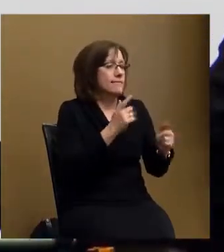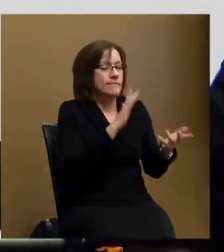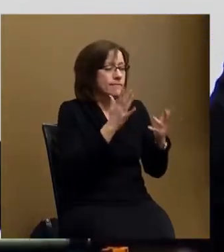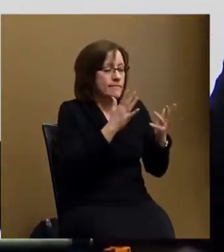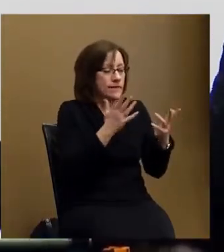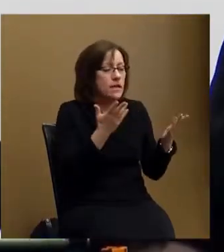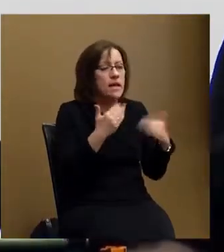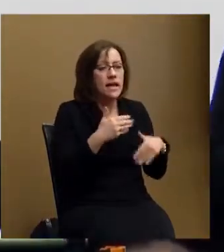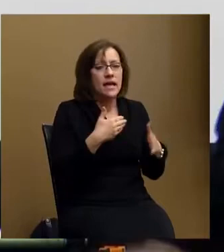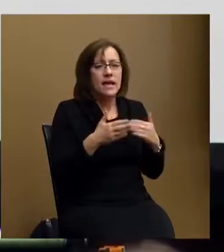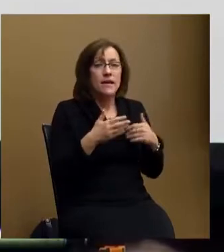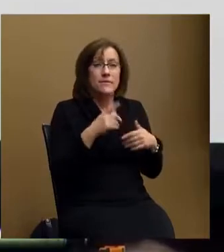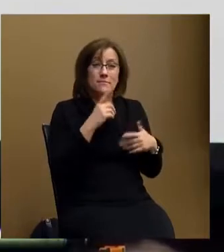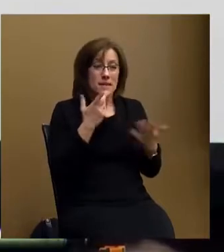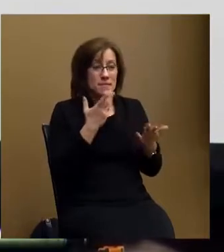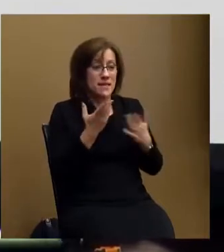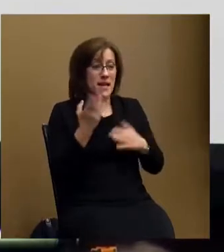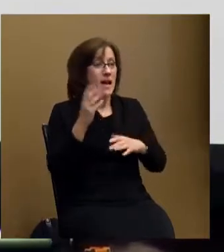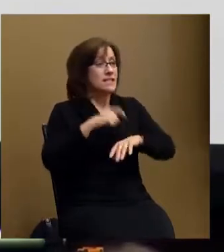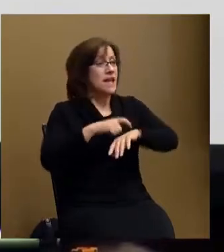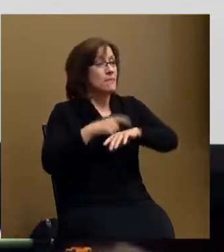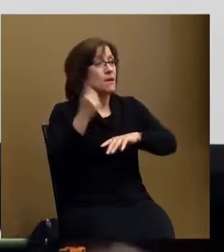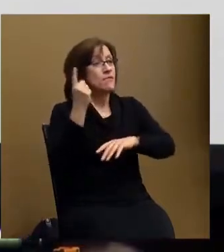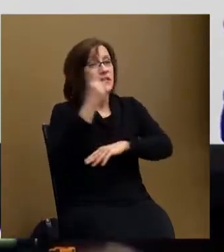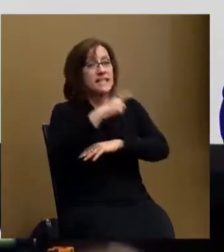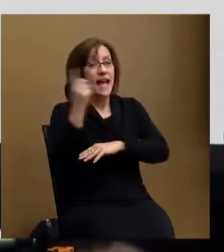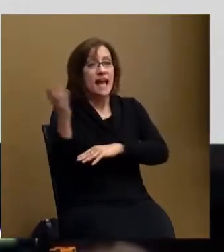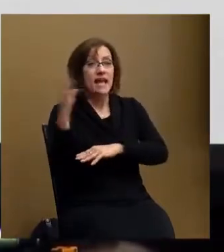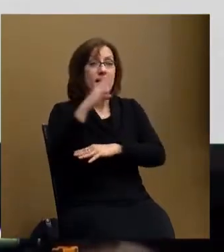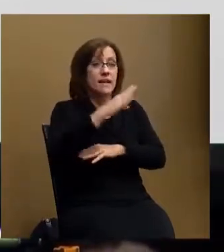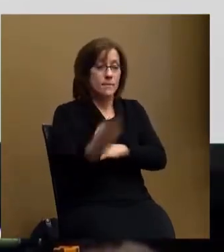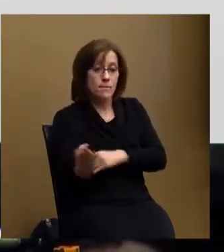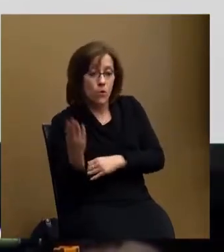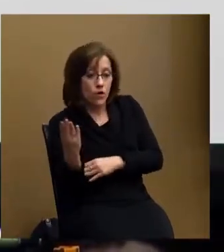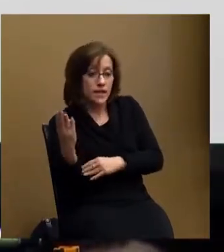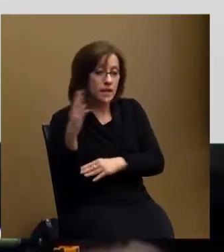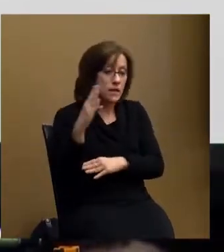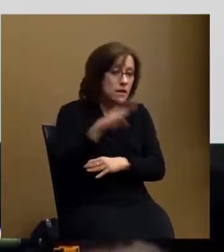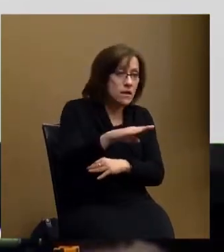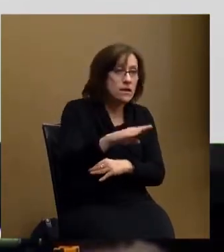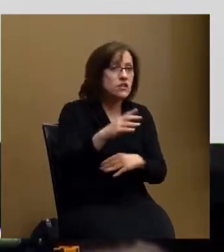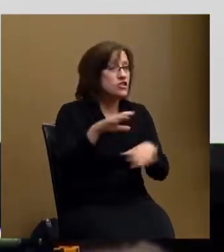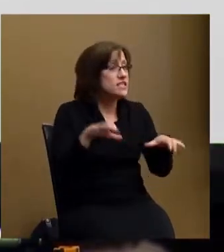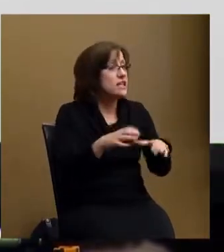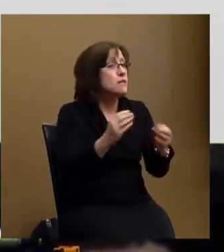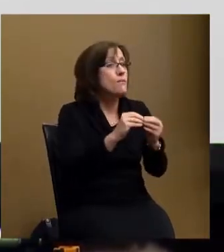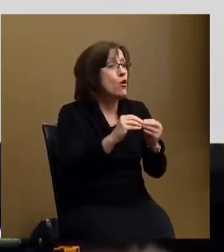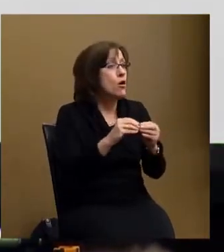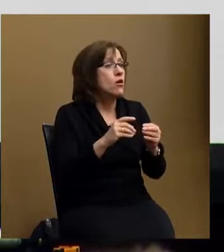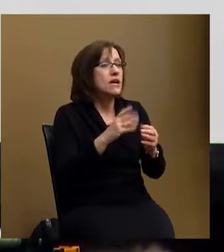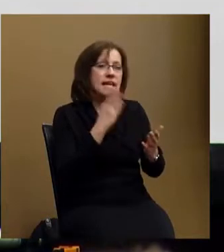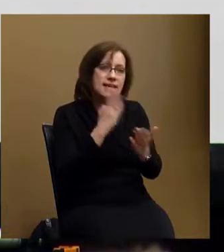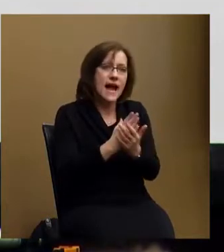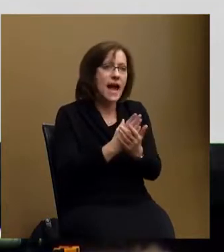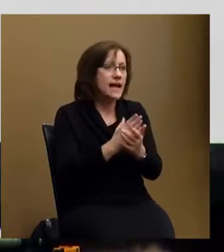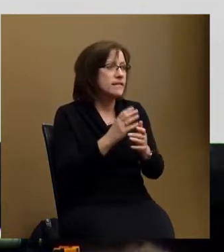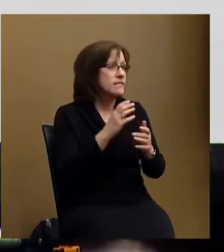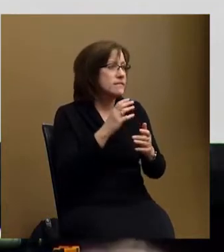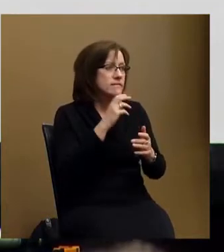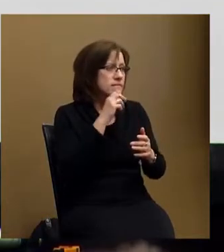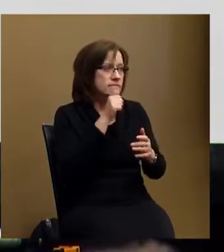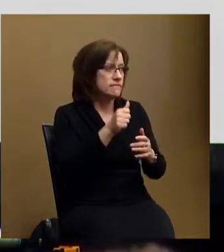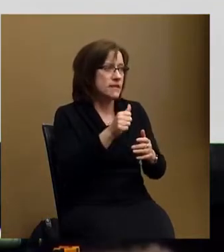this, is there a time of the day that she's engaging in that more? Is it nonstop? What are some of the things that are occurring